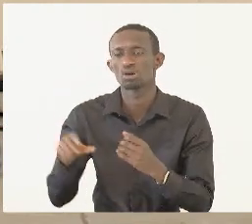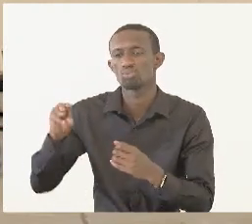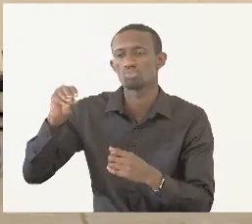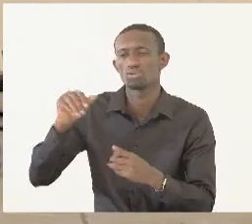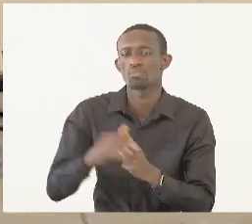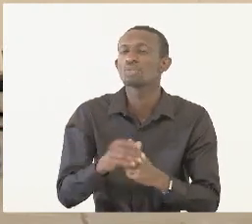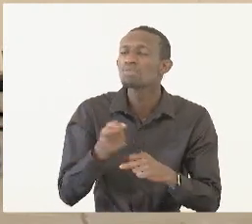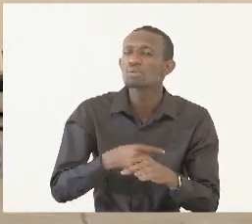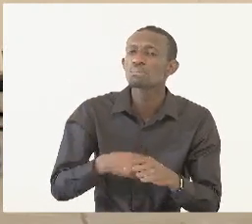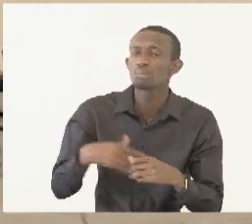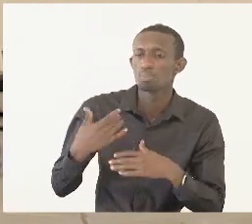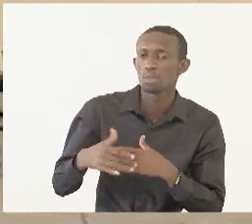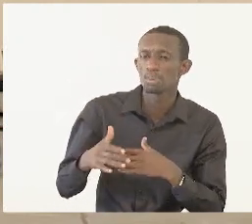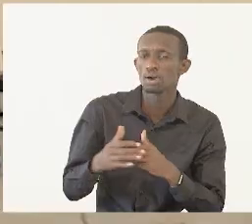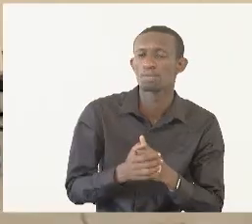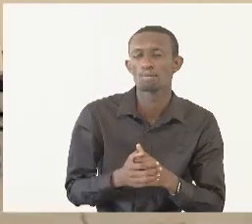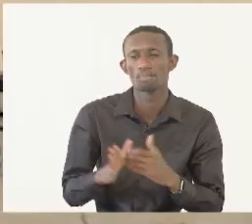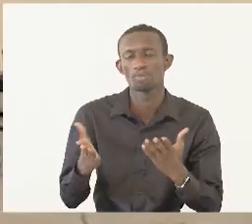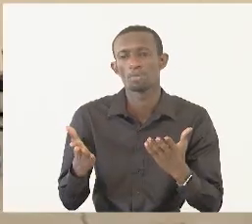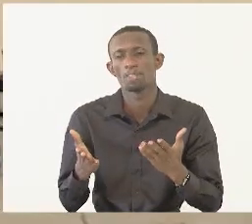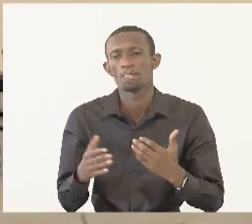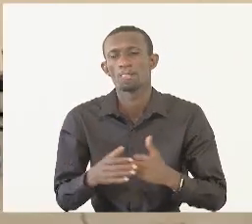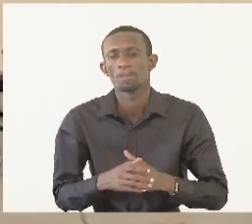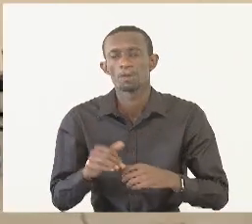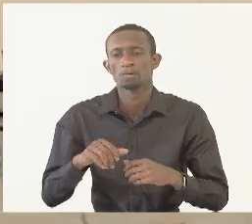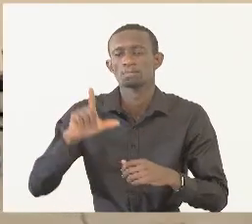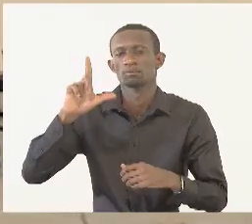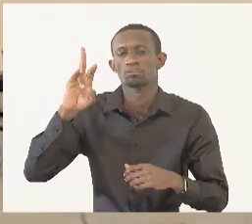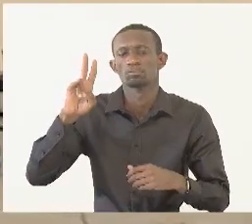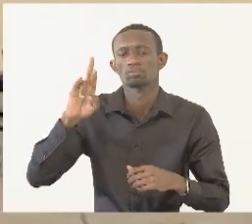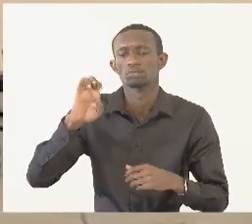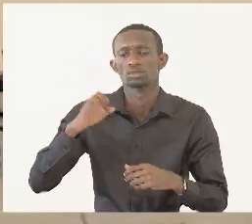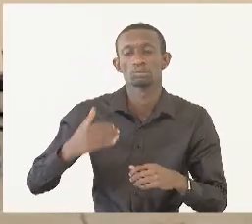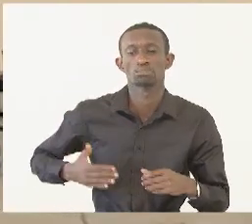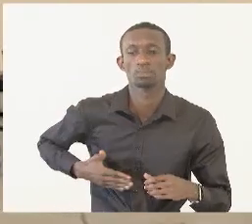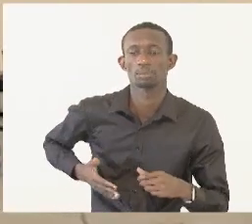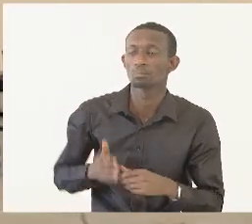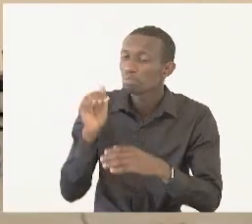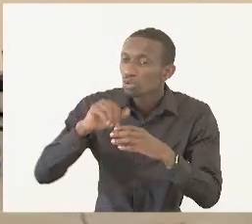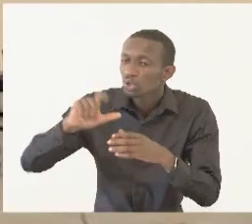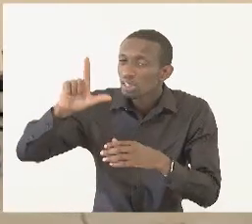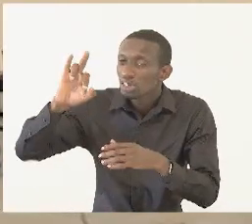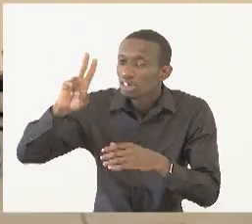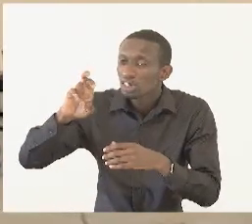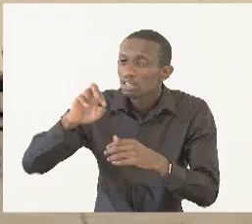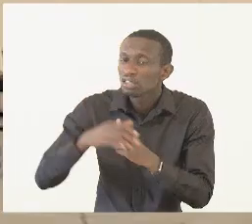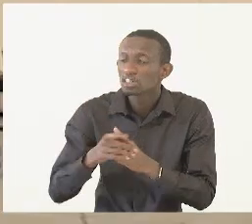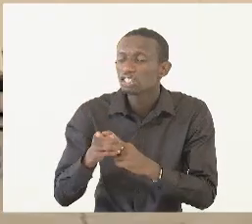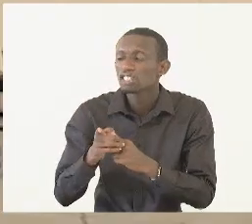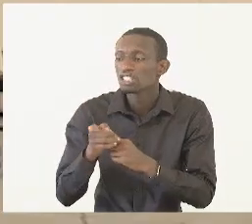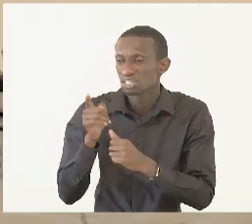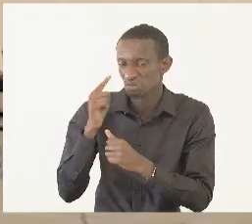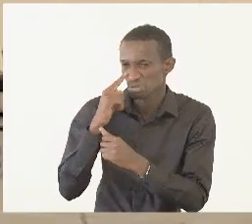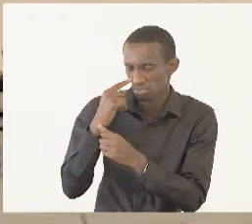about drugs and even excessive hormones in the liver, as well as within the liver, these substances are converted